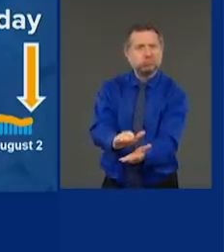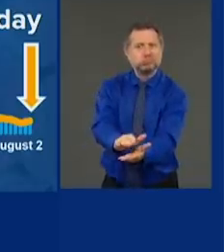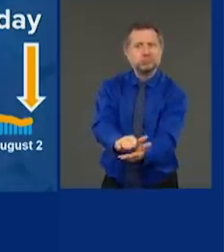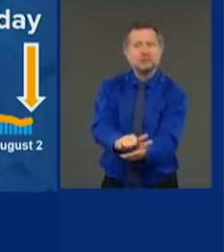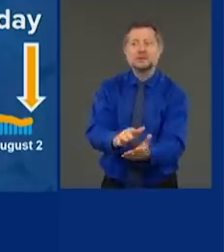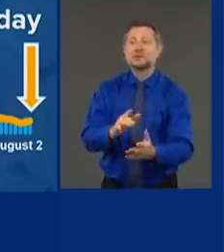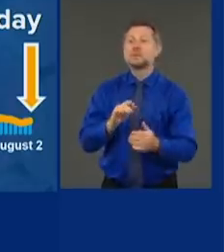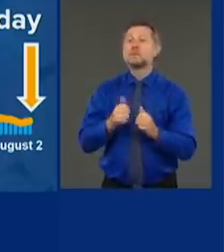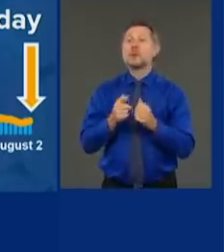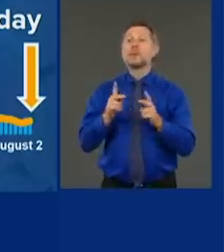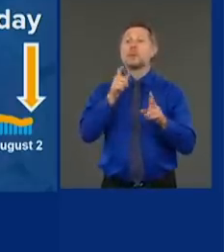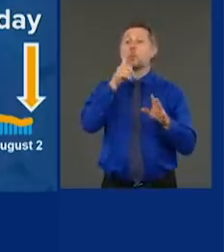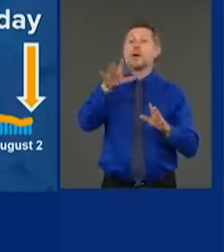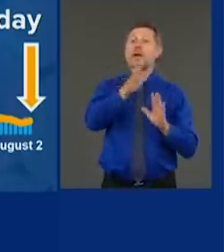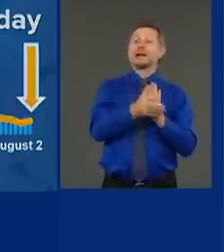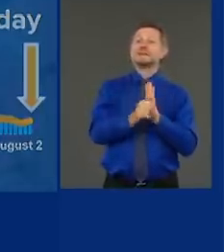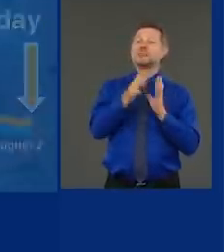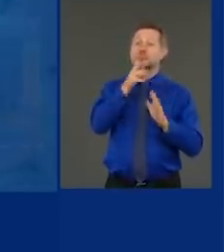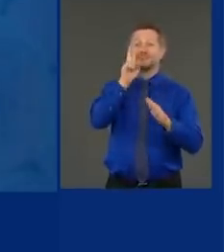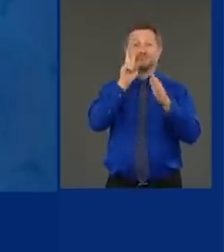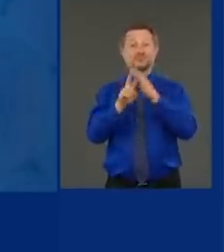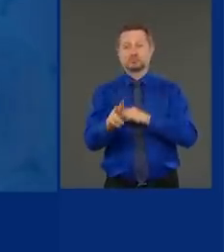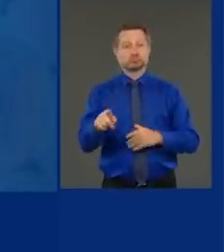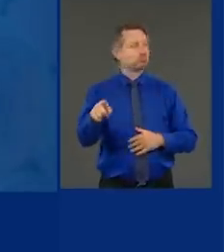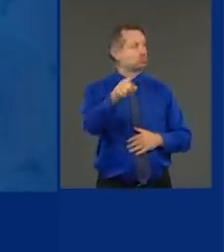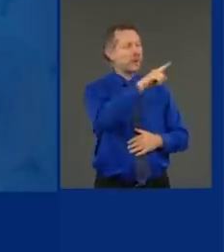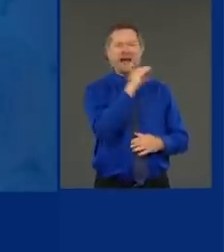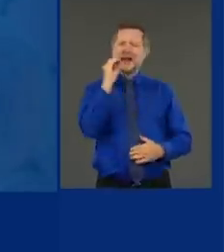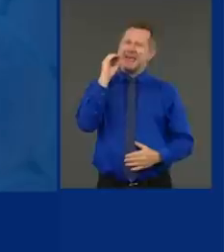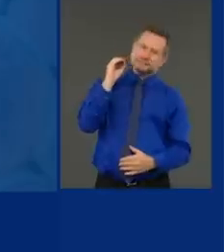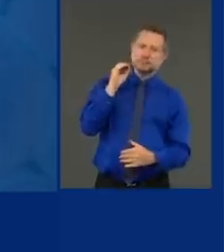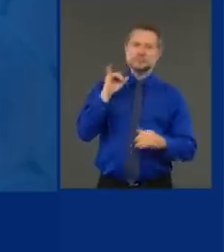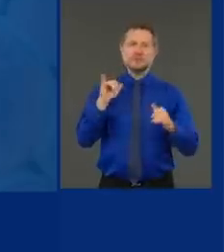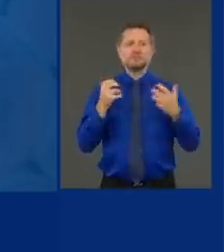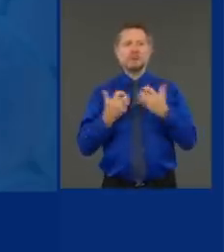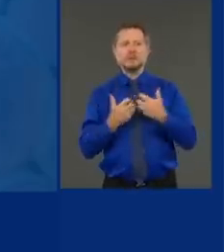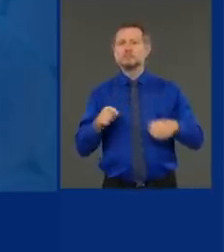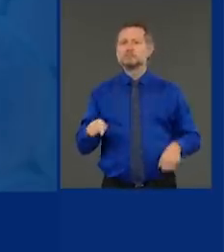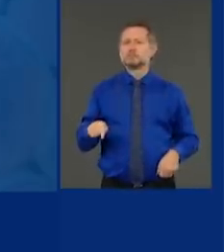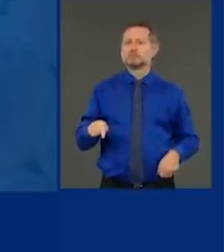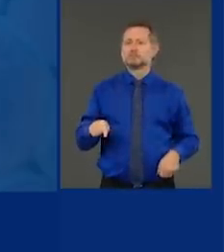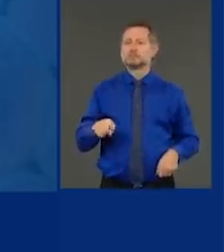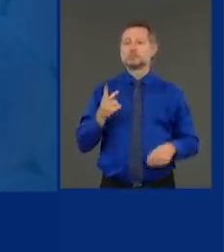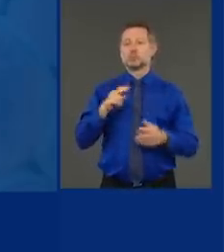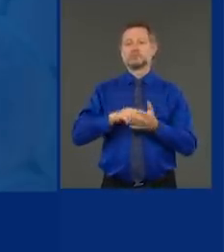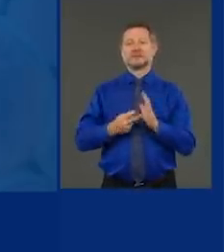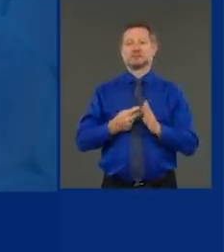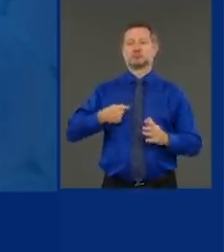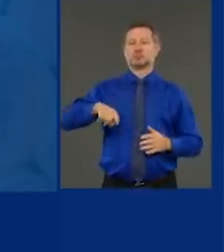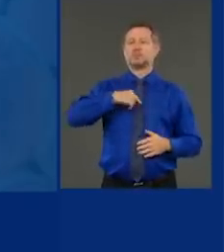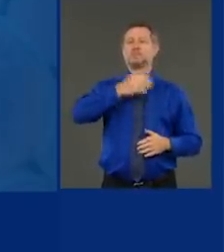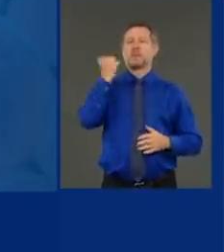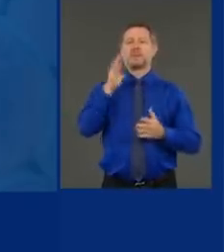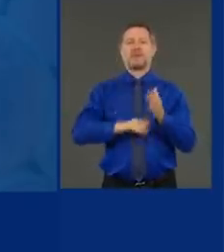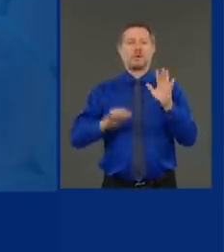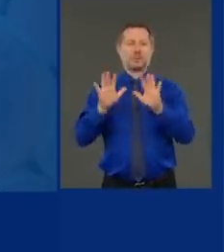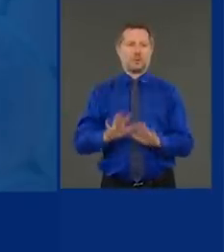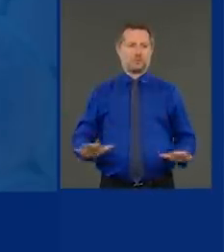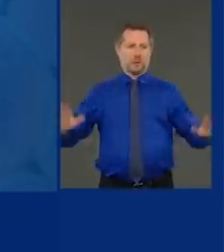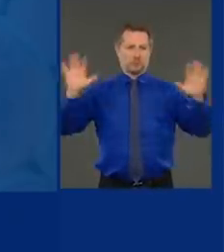predicted that. So New Yorkers are doing better than anyone else even expected.